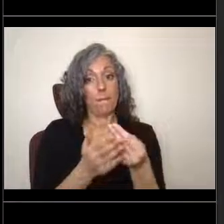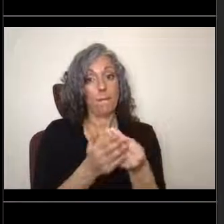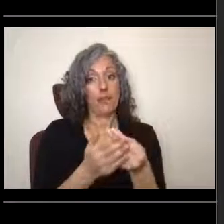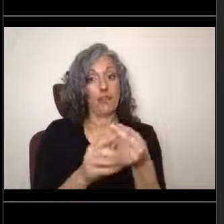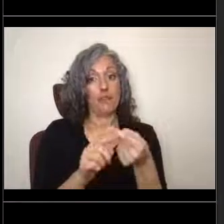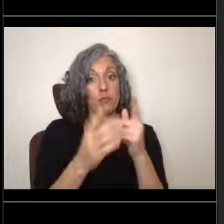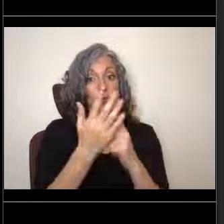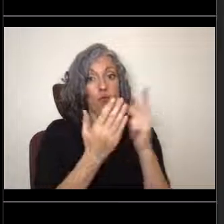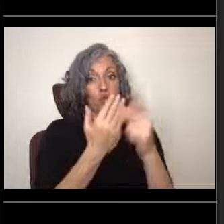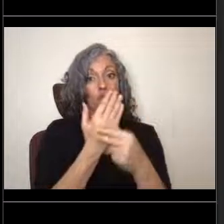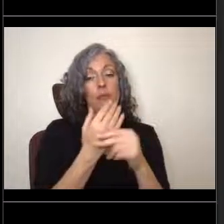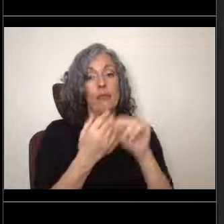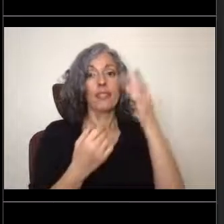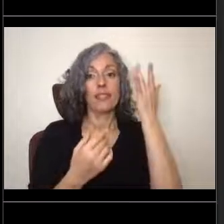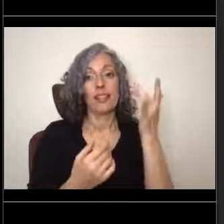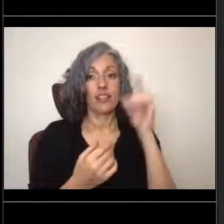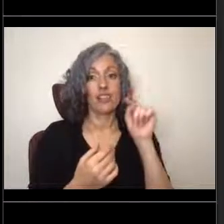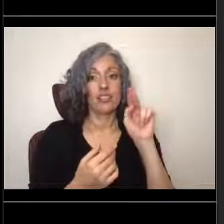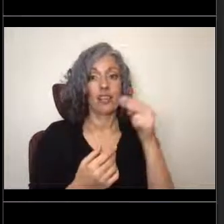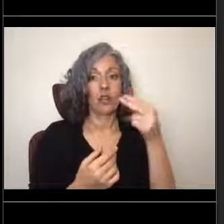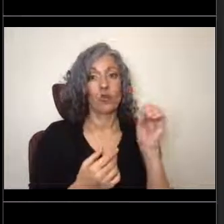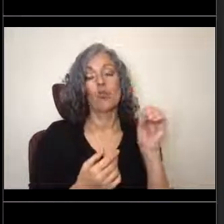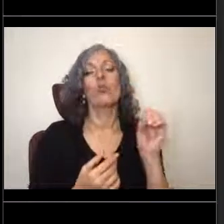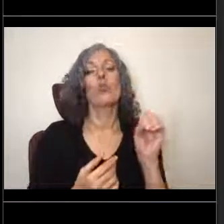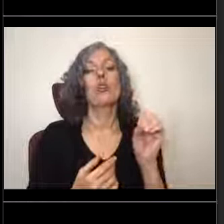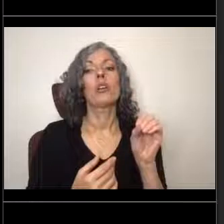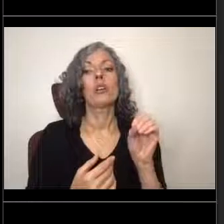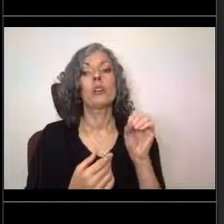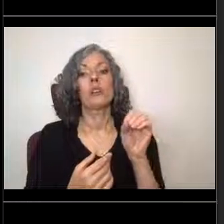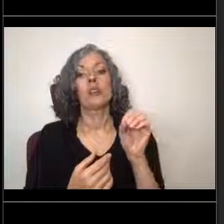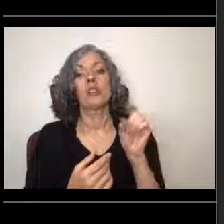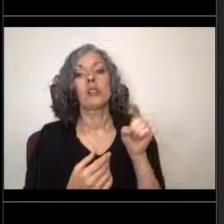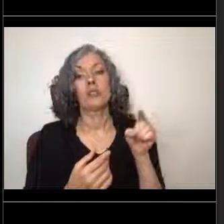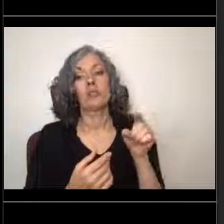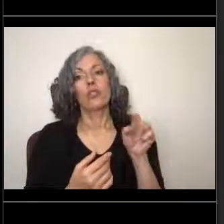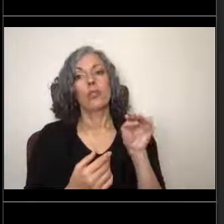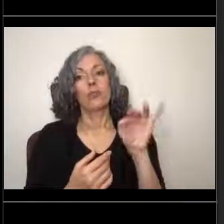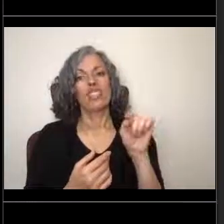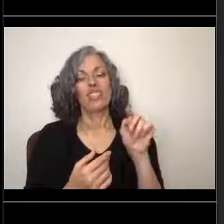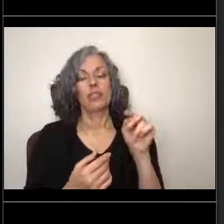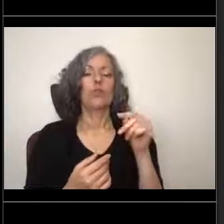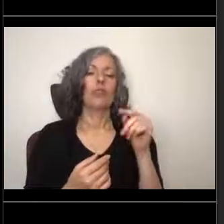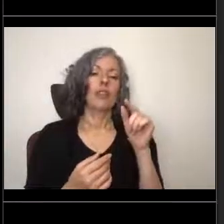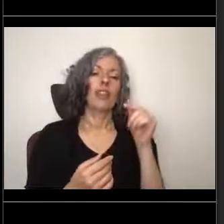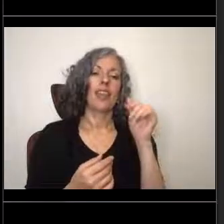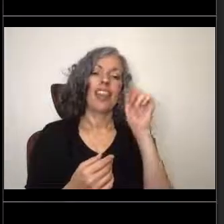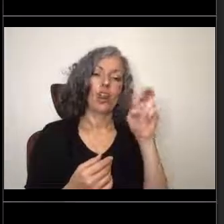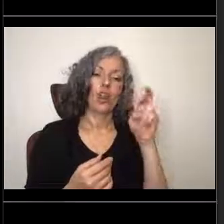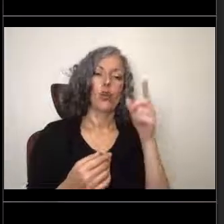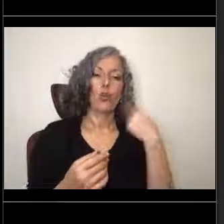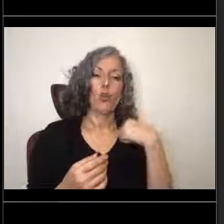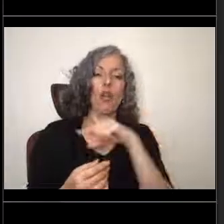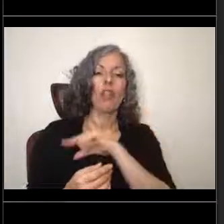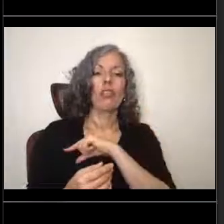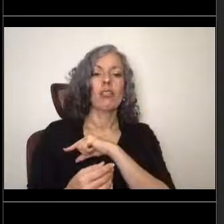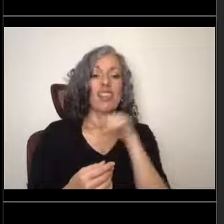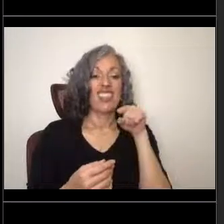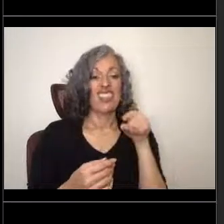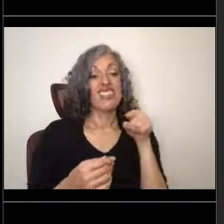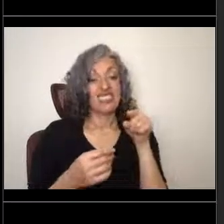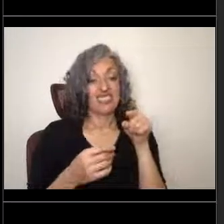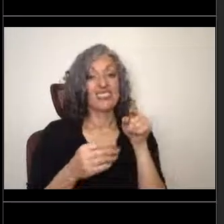program, the California Tahoe Conservancy, and the Congestion Mitigation and Air Quality Program. The trail has increased